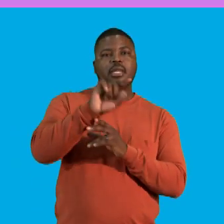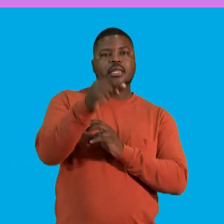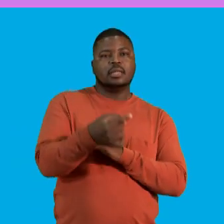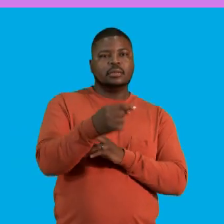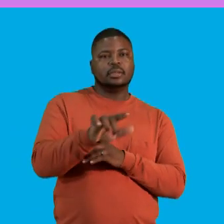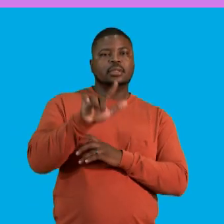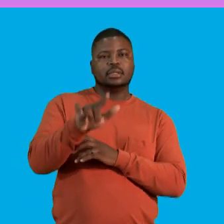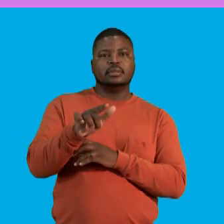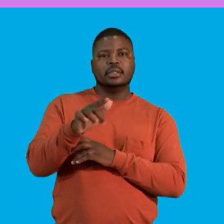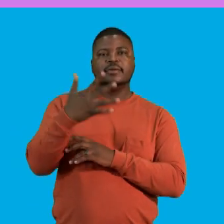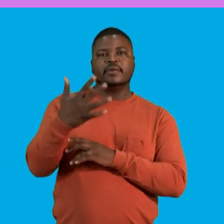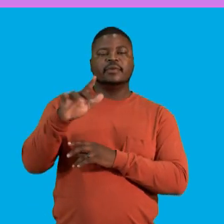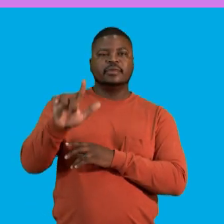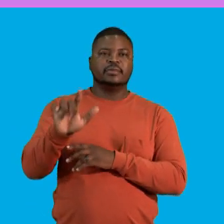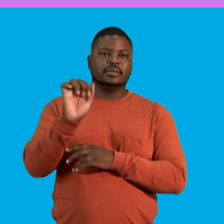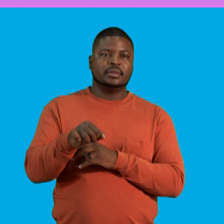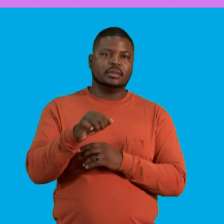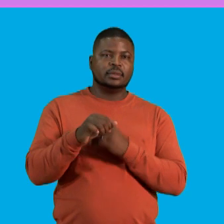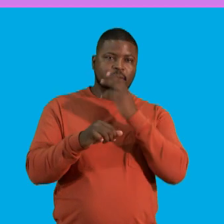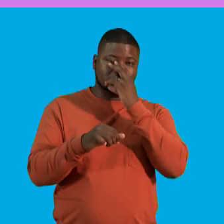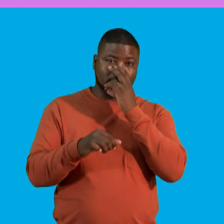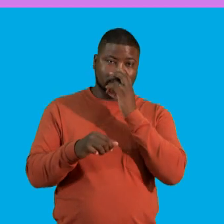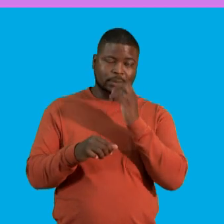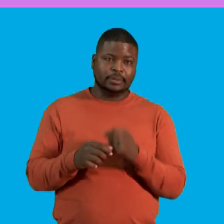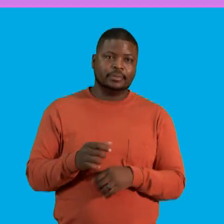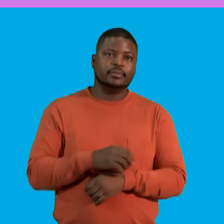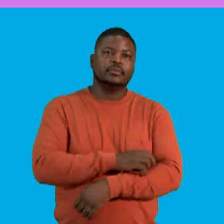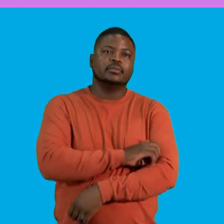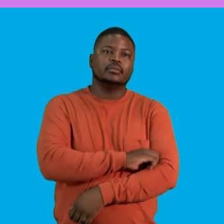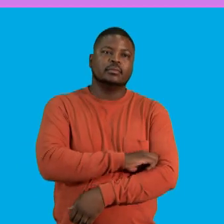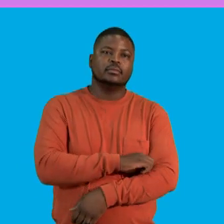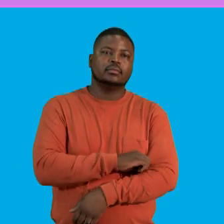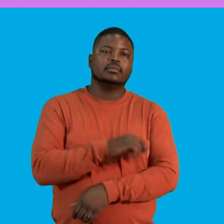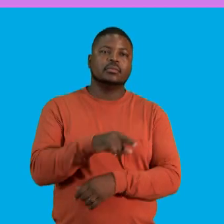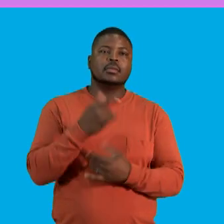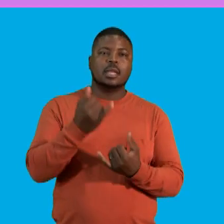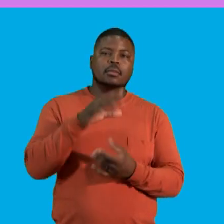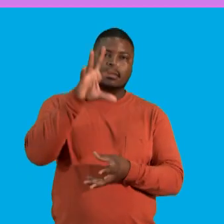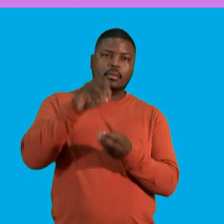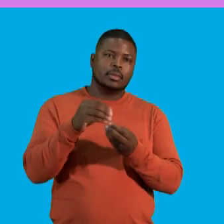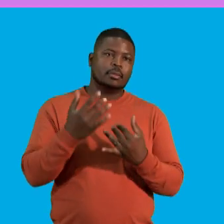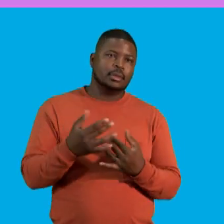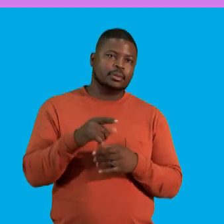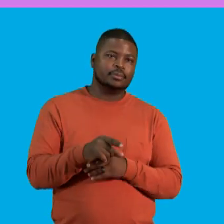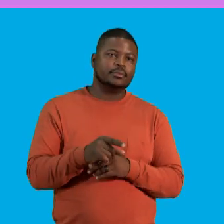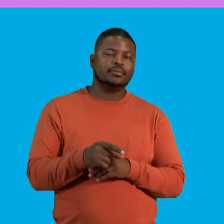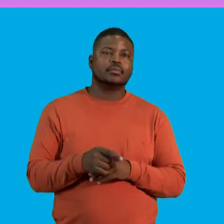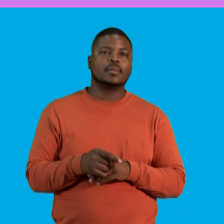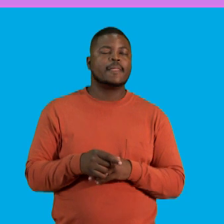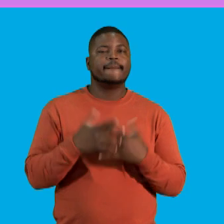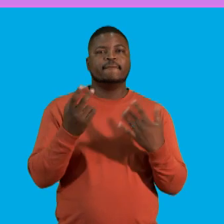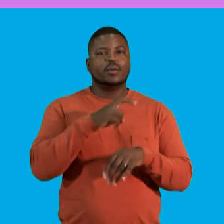8,757 rand. Then we add everything together. Okay, now let's punch the values on our calculator. We'll start with the